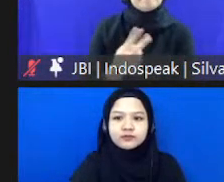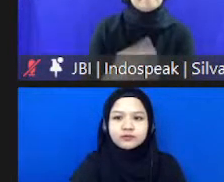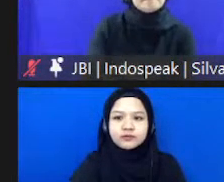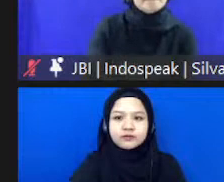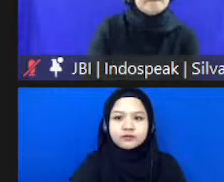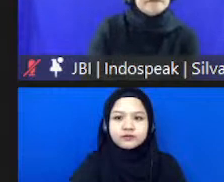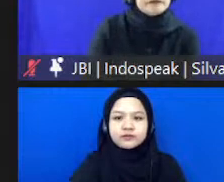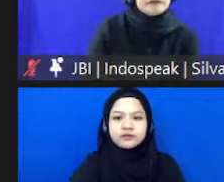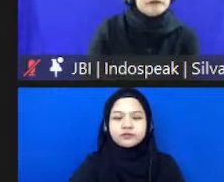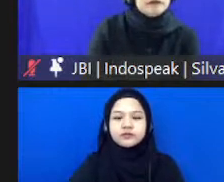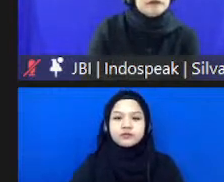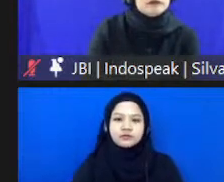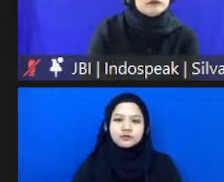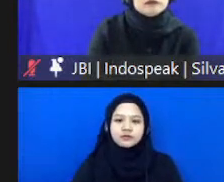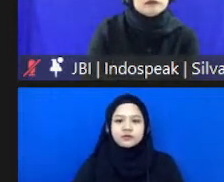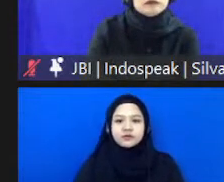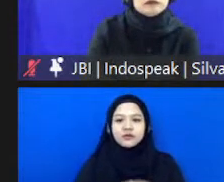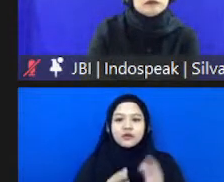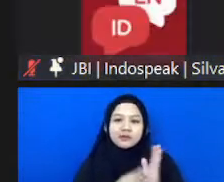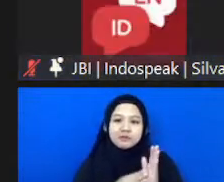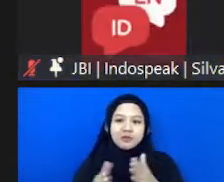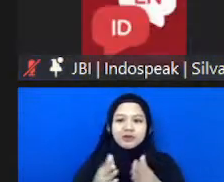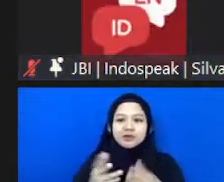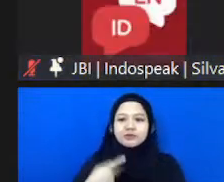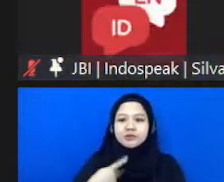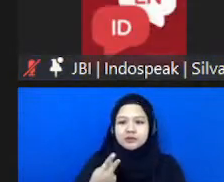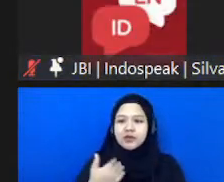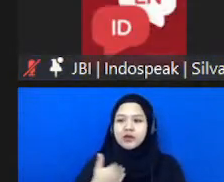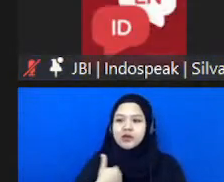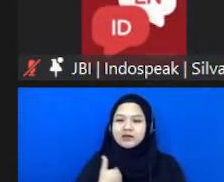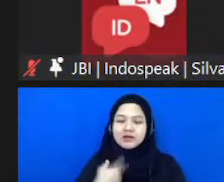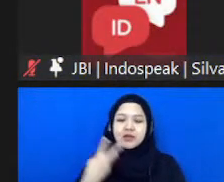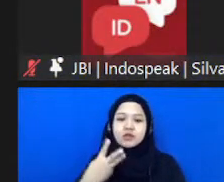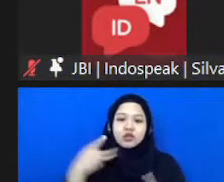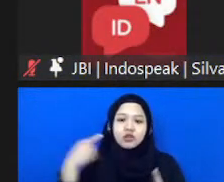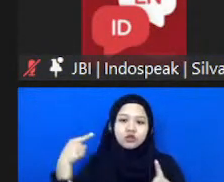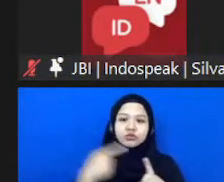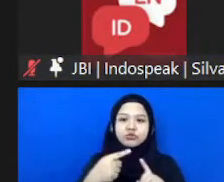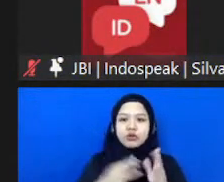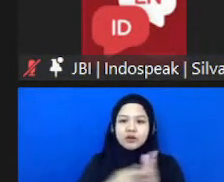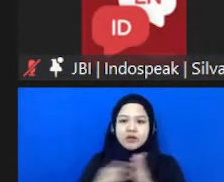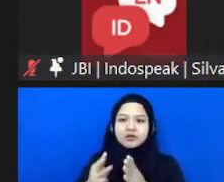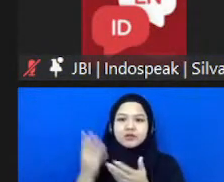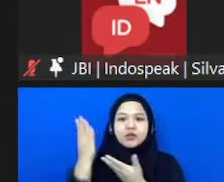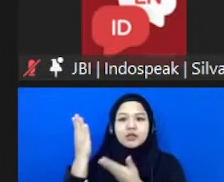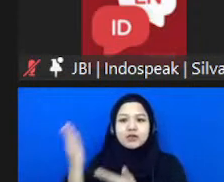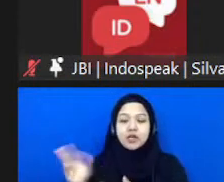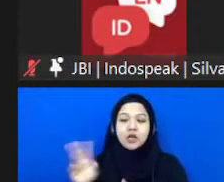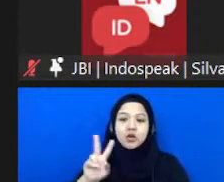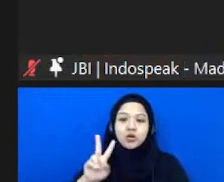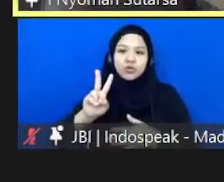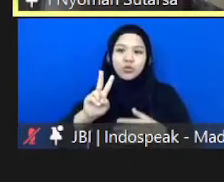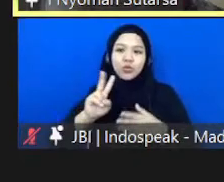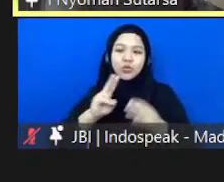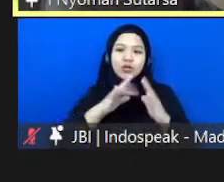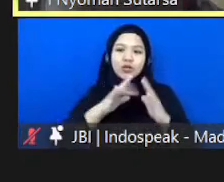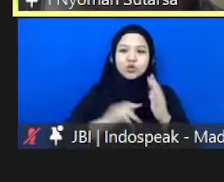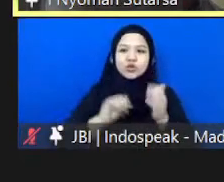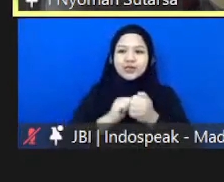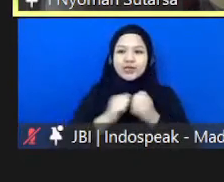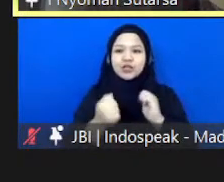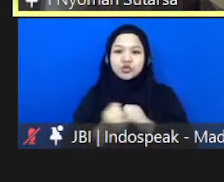So what are the mechanisms? There are at least 3 proposed mechanisms by looking at these 2 case studies. So the first one is